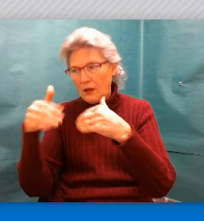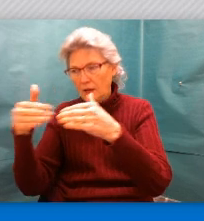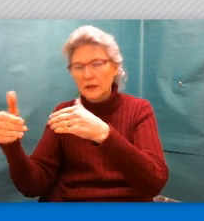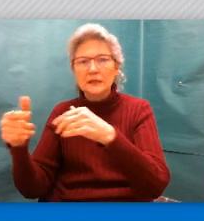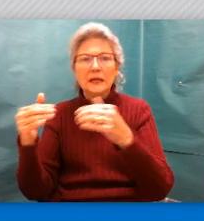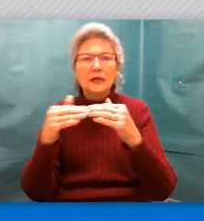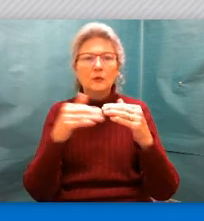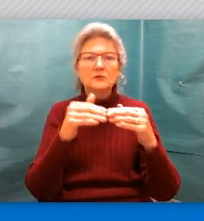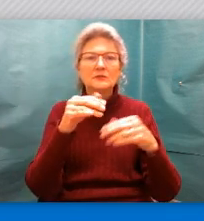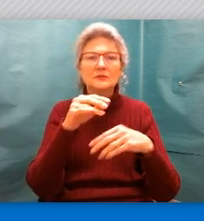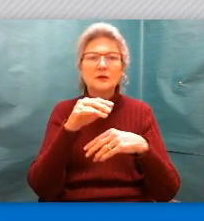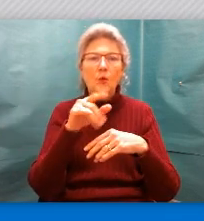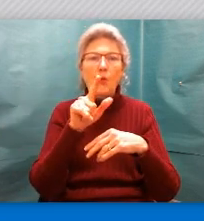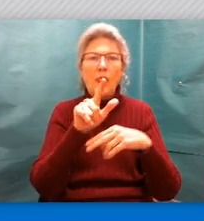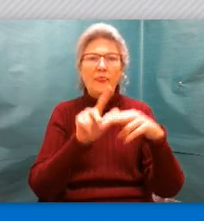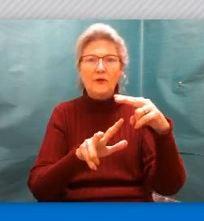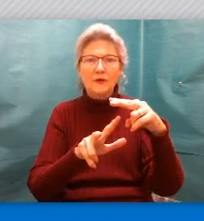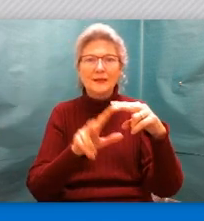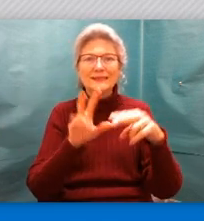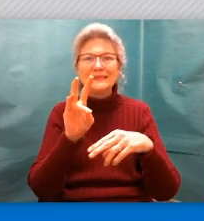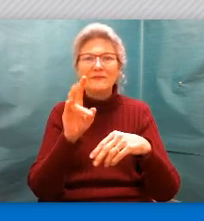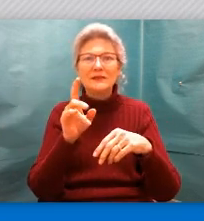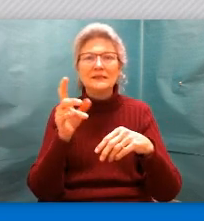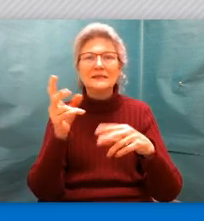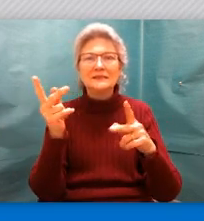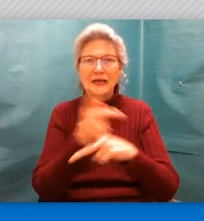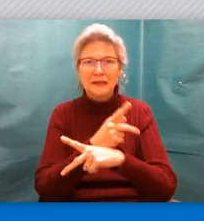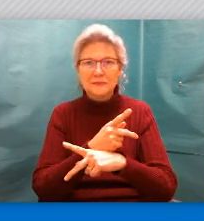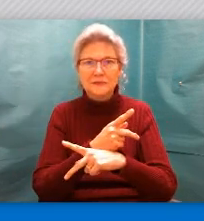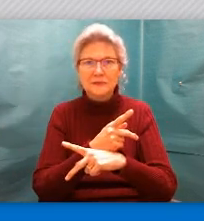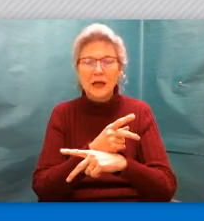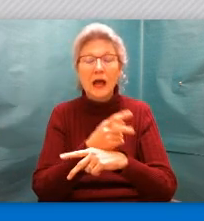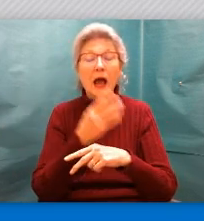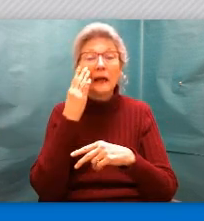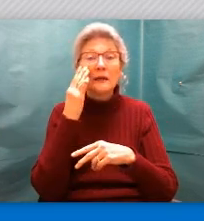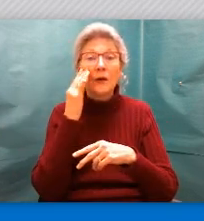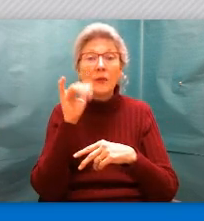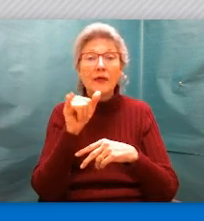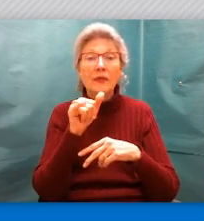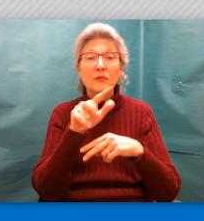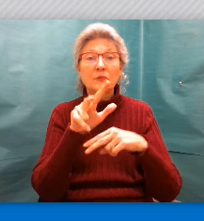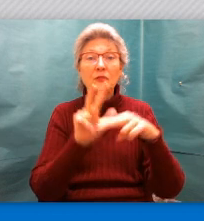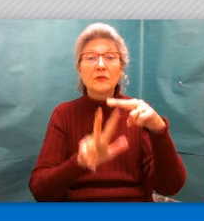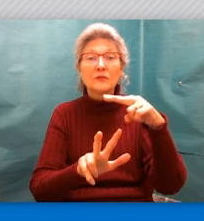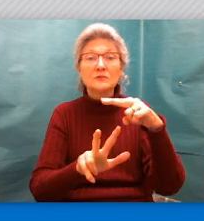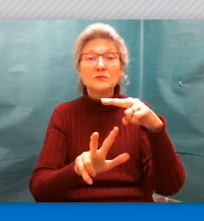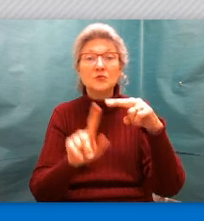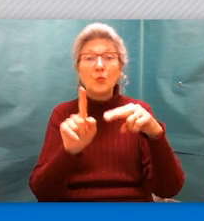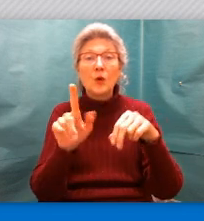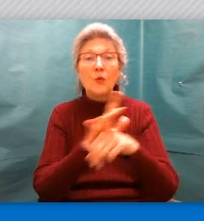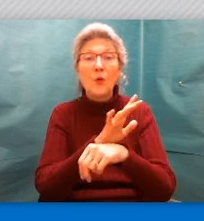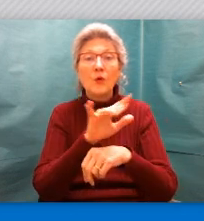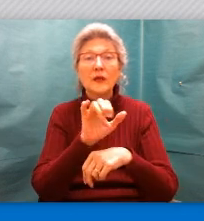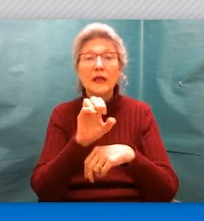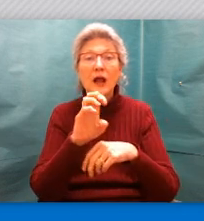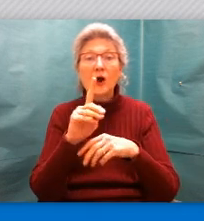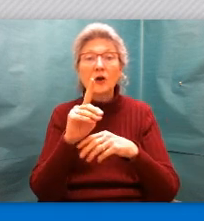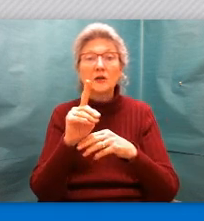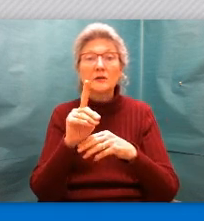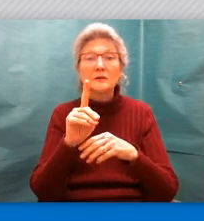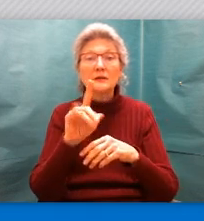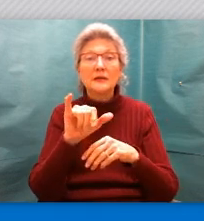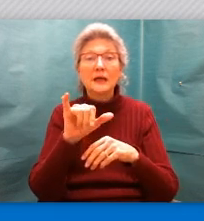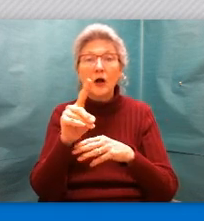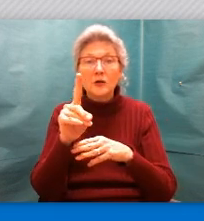essentially equal to 1/3 7 times. I know that 3 thirds is 1 whole yard. So